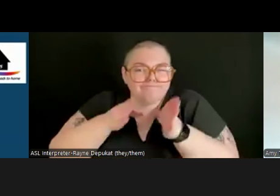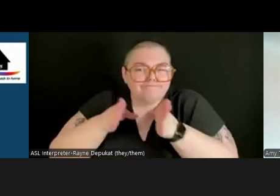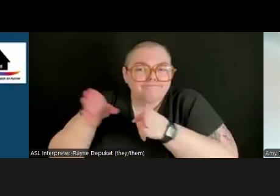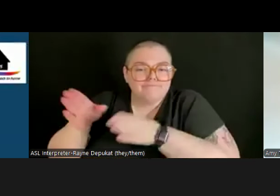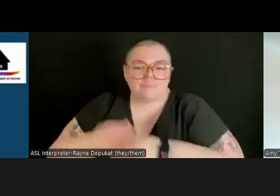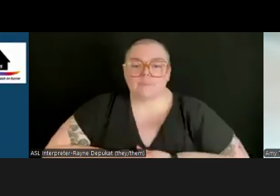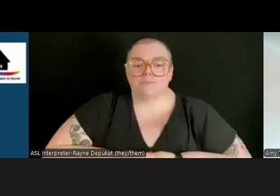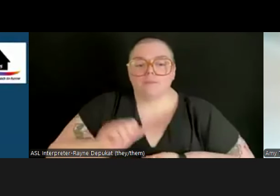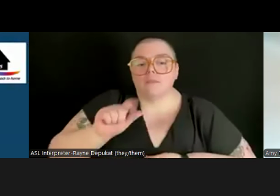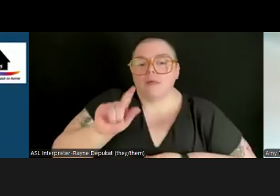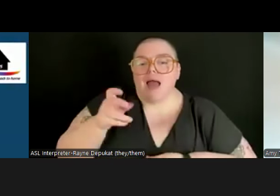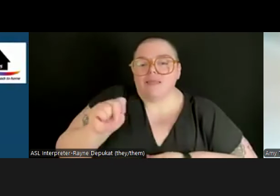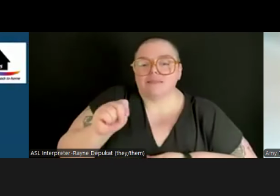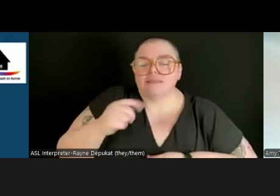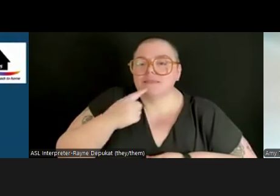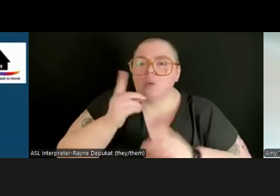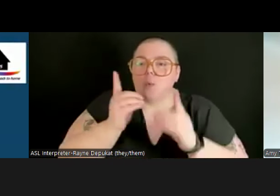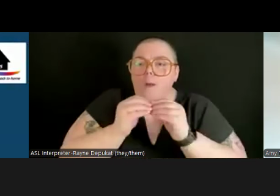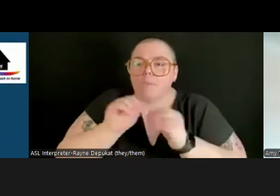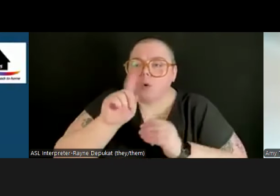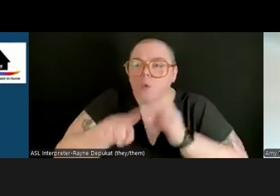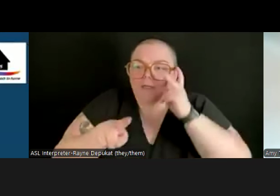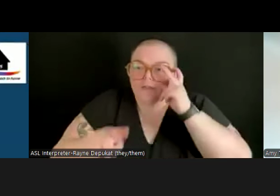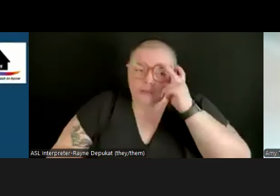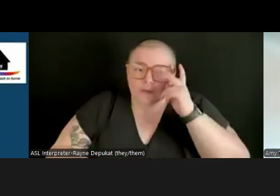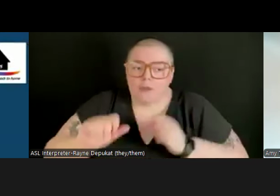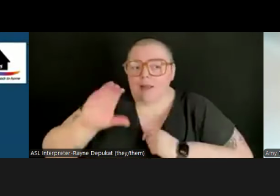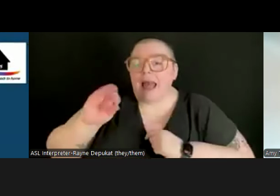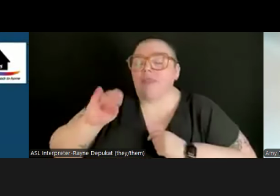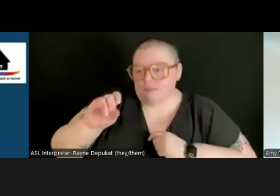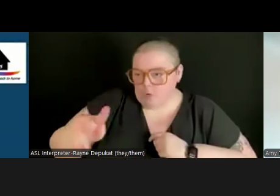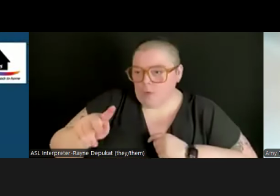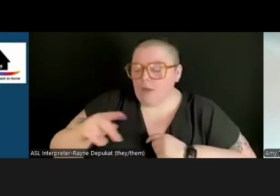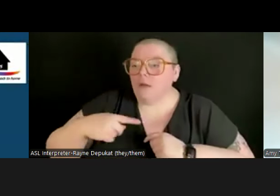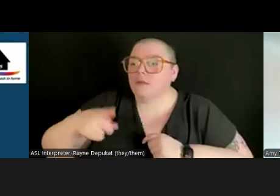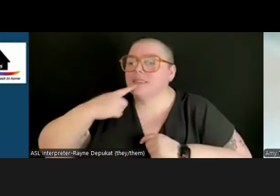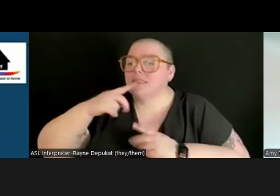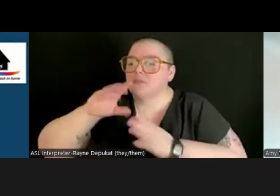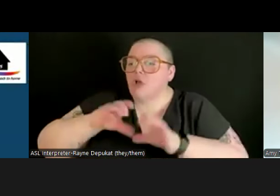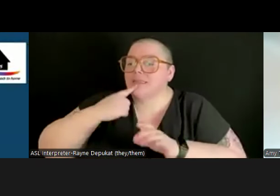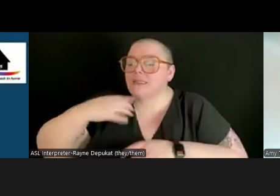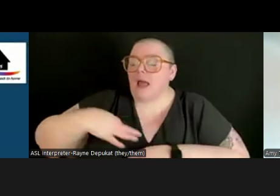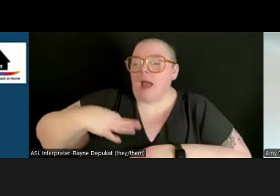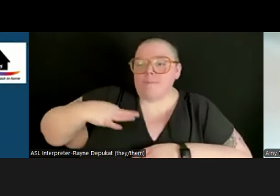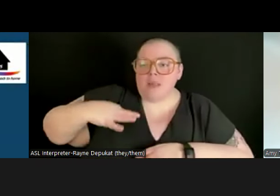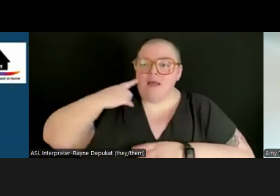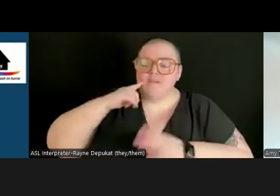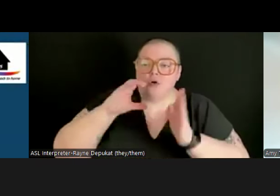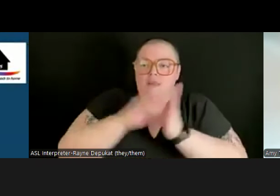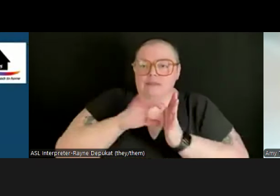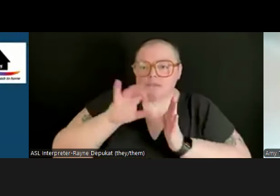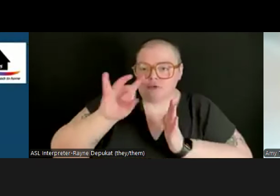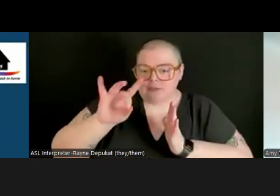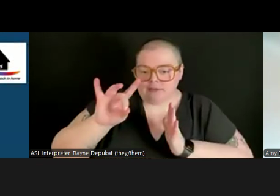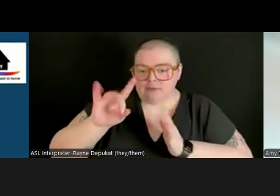There's one more question. Okay, one more question. I applied for Section 8 in 2019. Both my son and I have autism, and we live